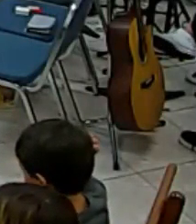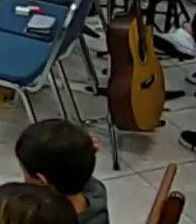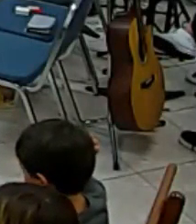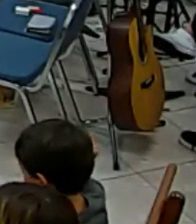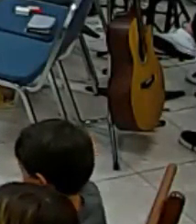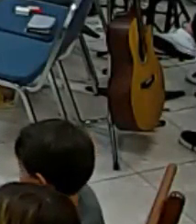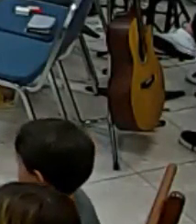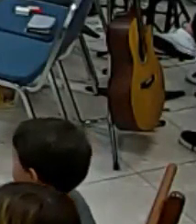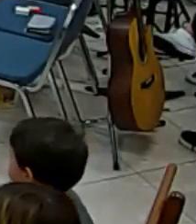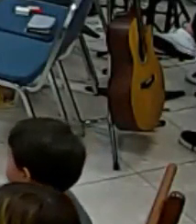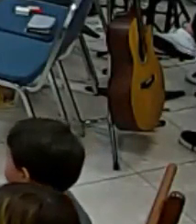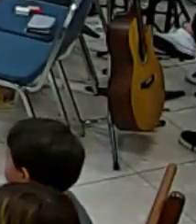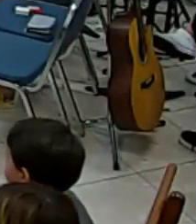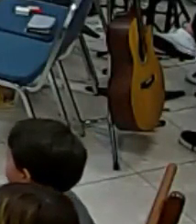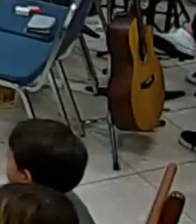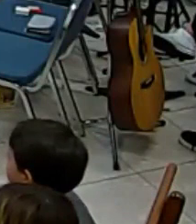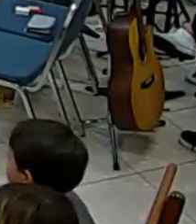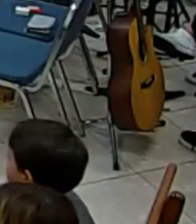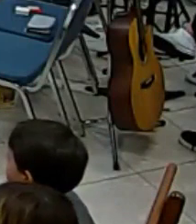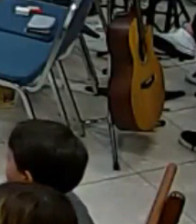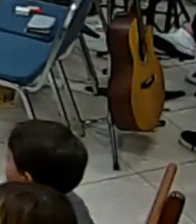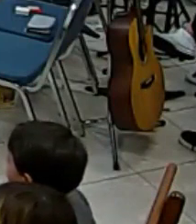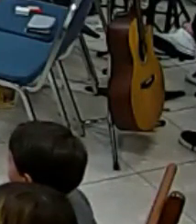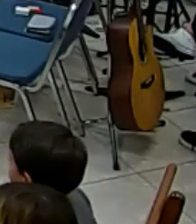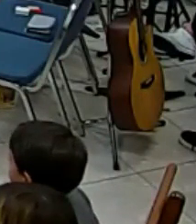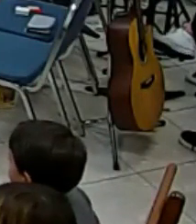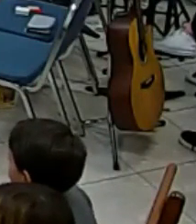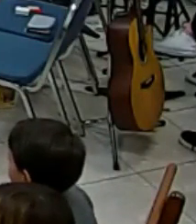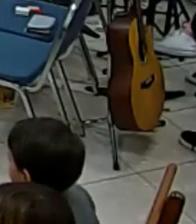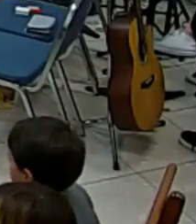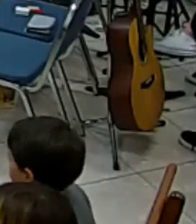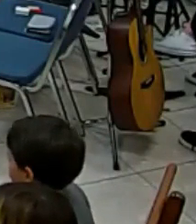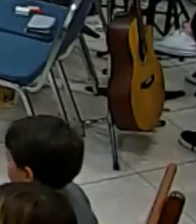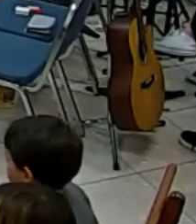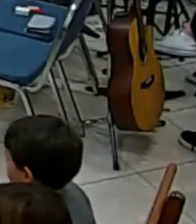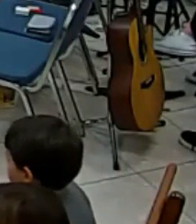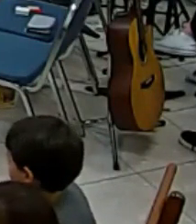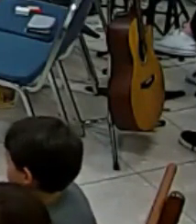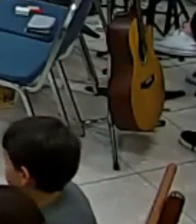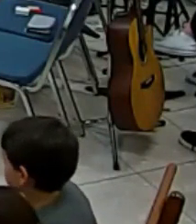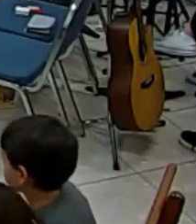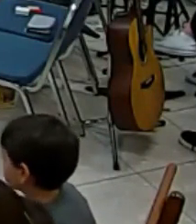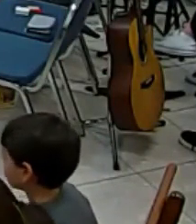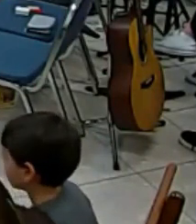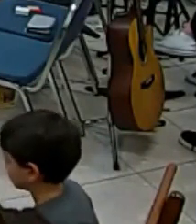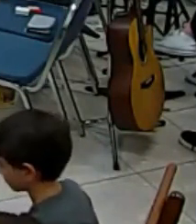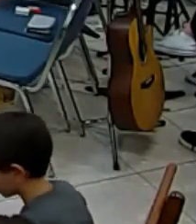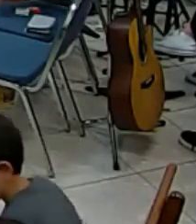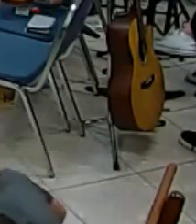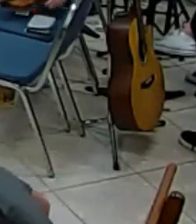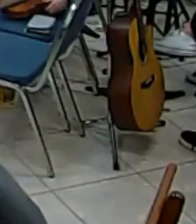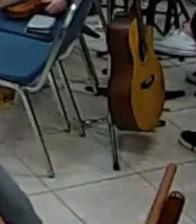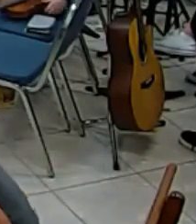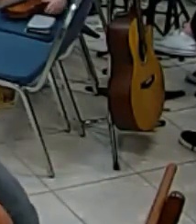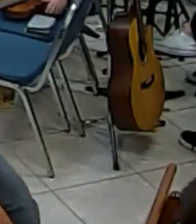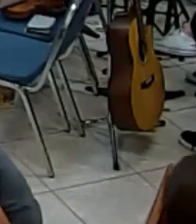Blessed be the name of the Lord. Glory to Jesus. Glory to God. Let's stand up, my brethren.